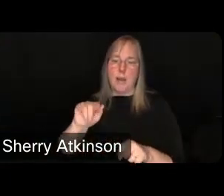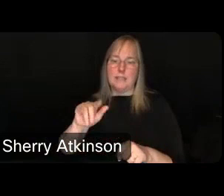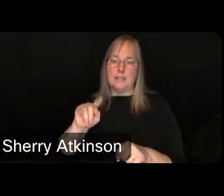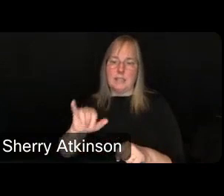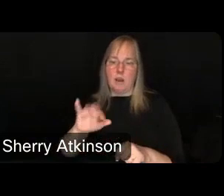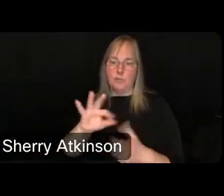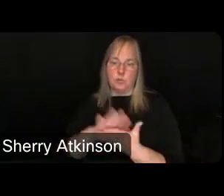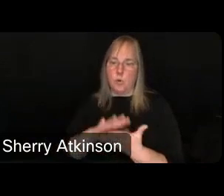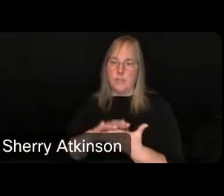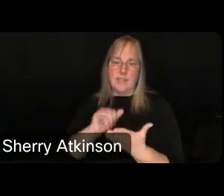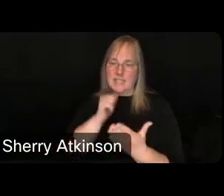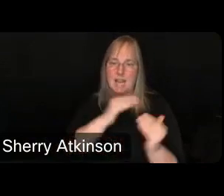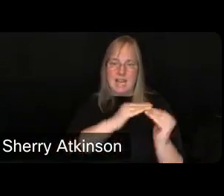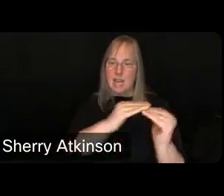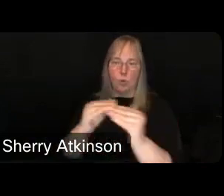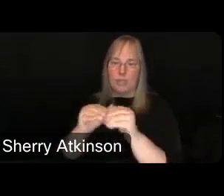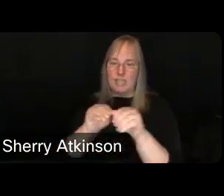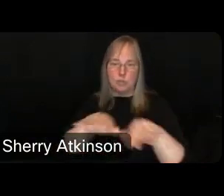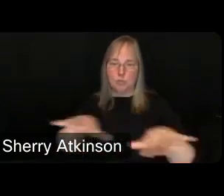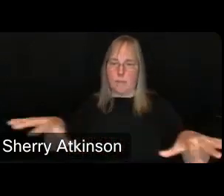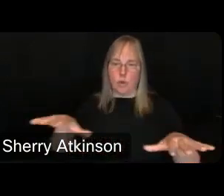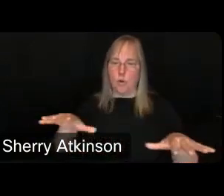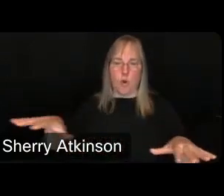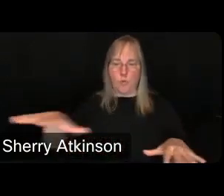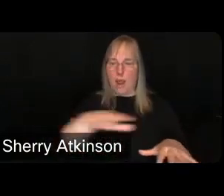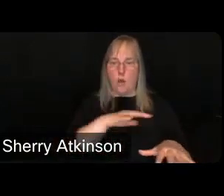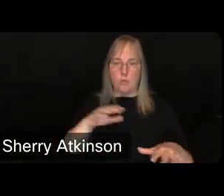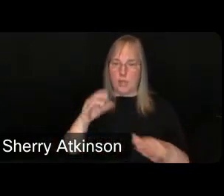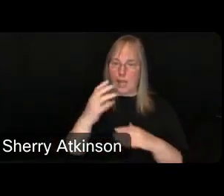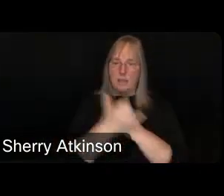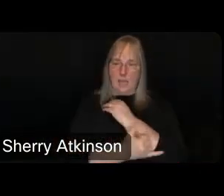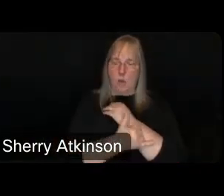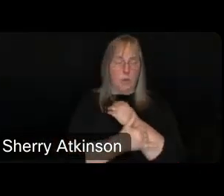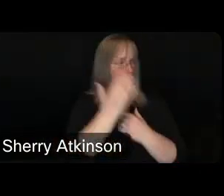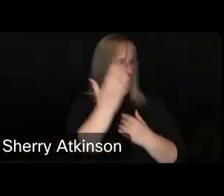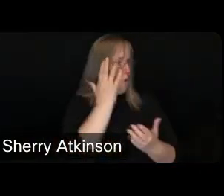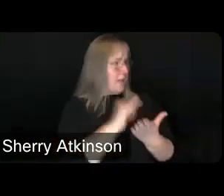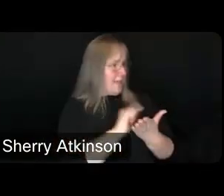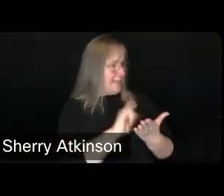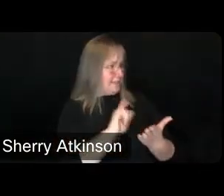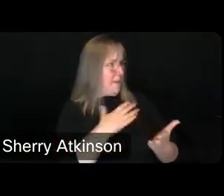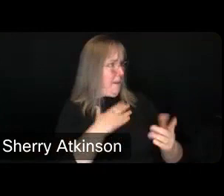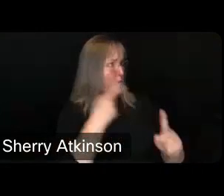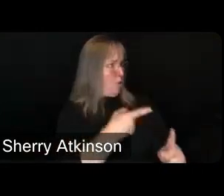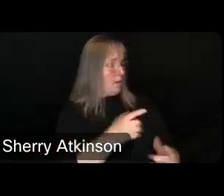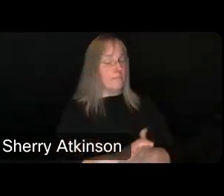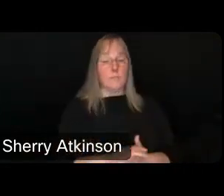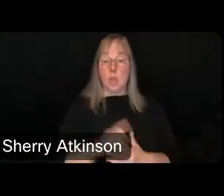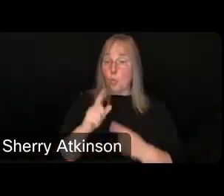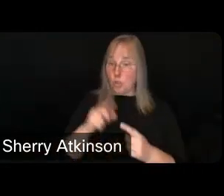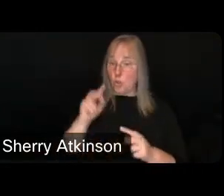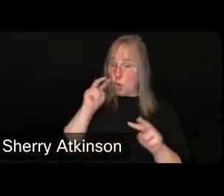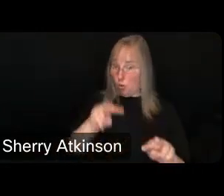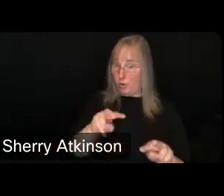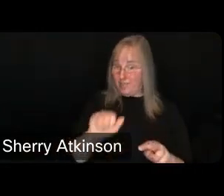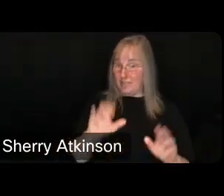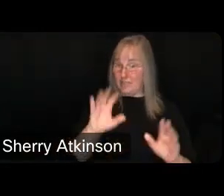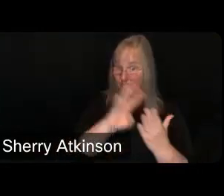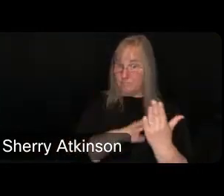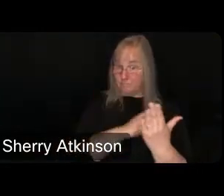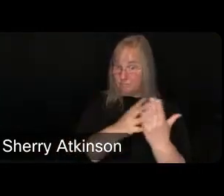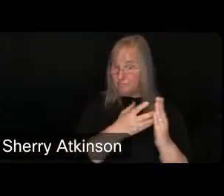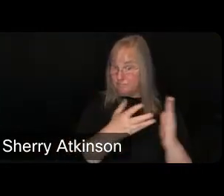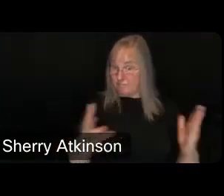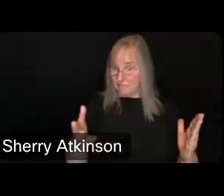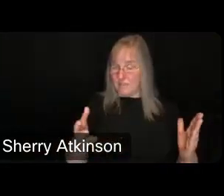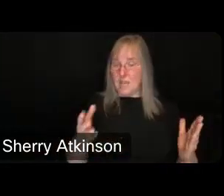distributed around the county. I know that. That's my point. No, yeah. So when you look at it like this, it's like looking